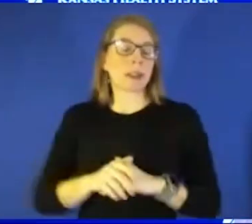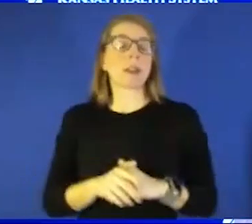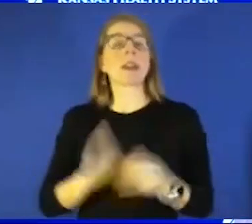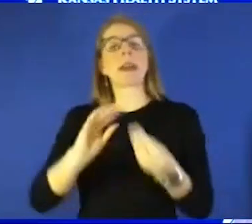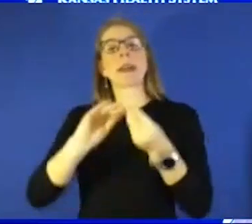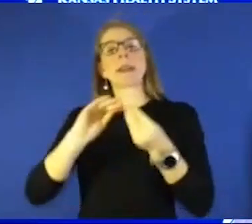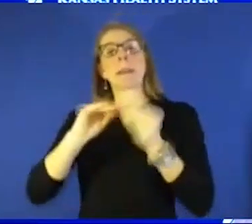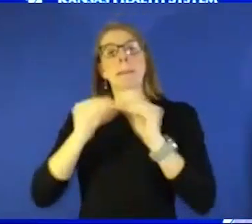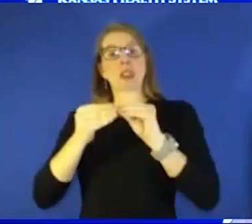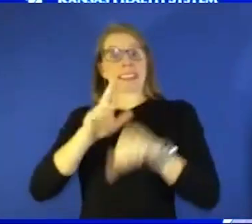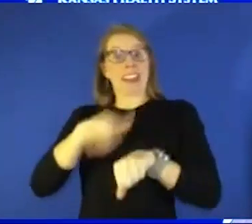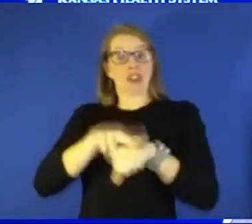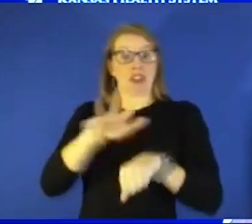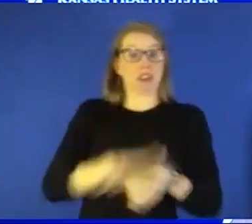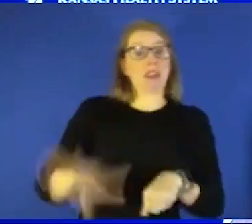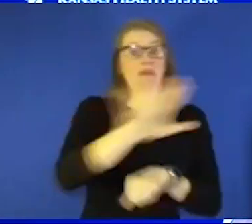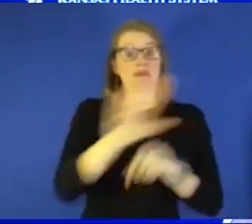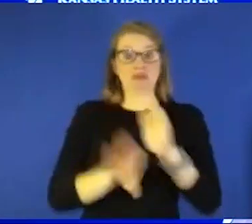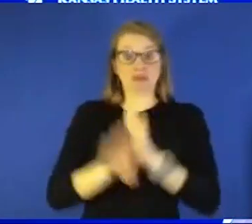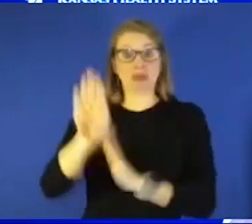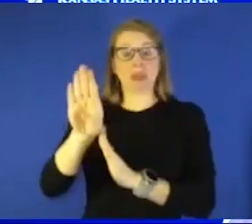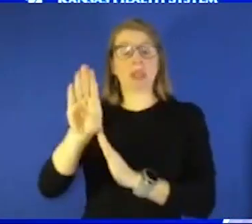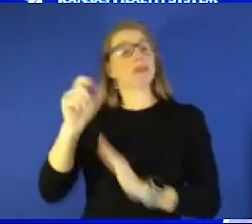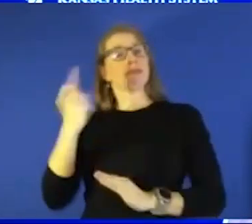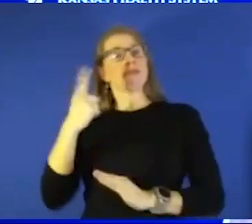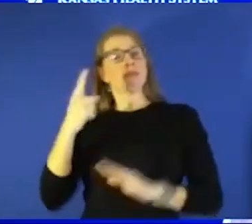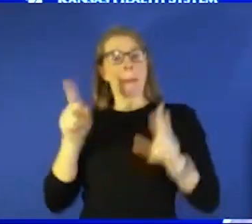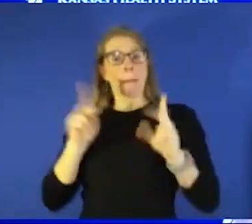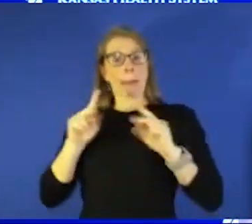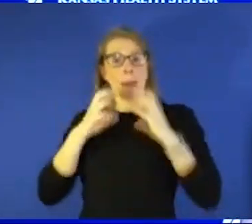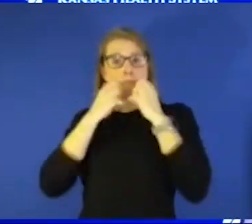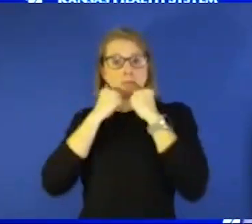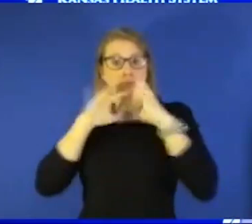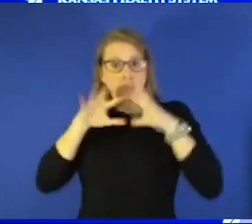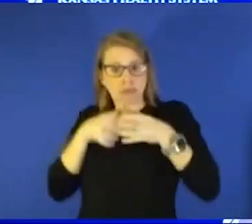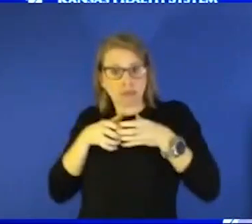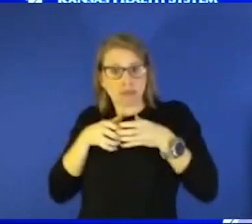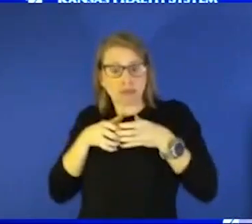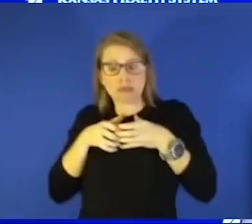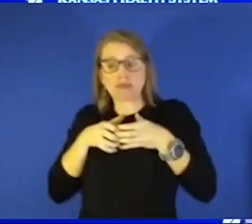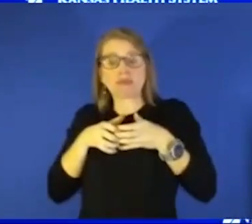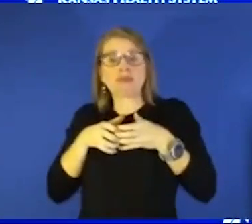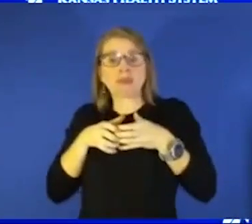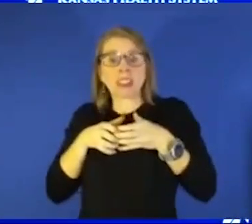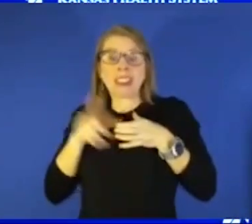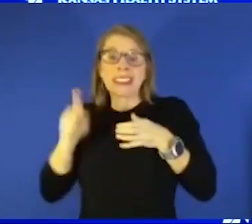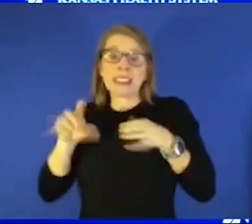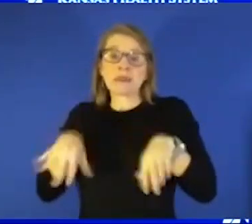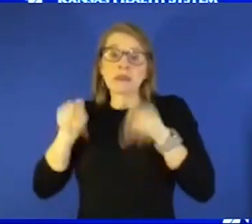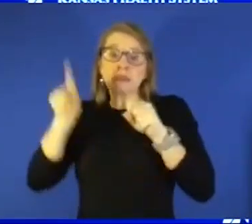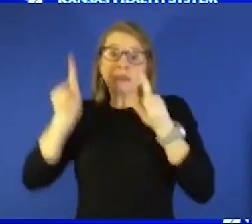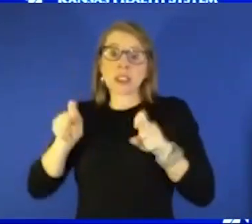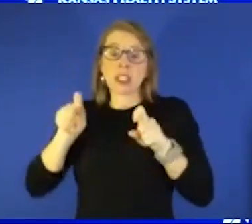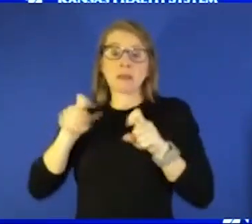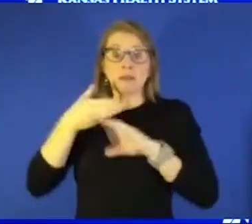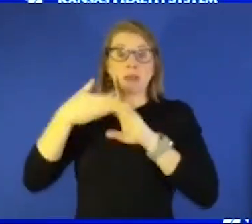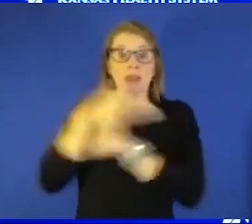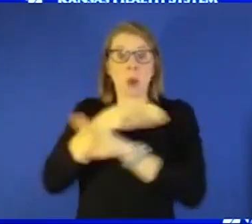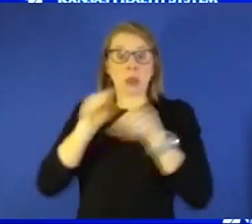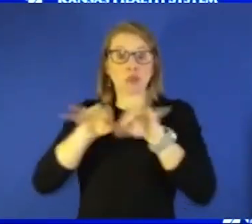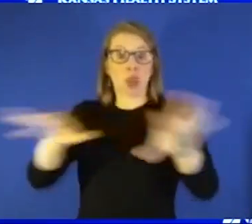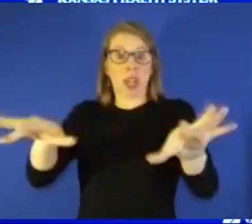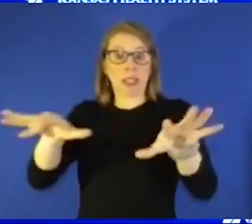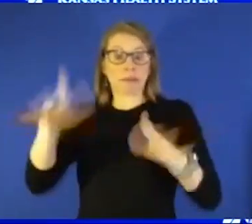if you go outside your bubble, even if vaccinated, you ought to do a test because you may be asymptomatic and spreading the disease. They're trying to prevent you from doing